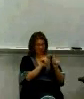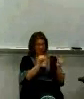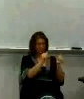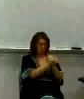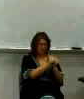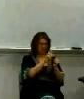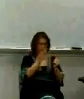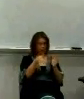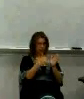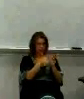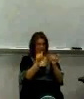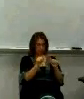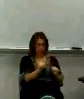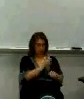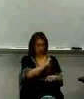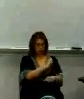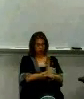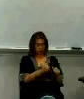potential energy?